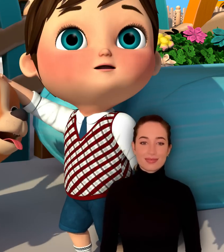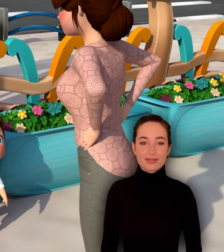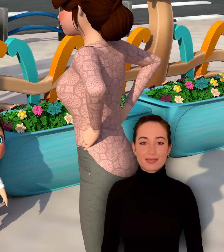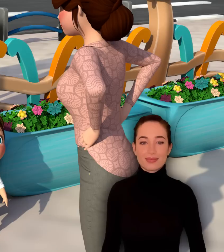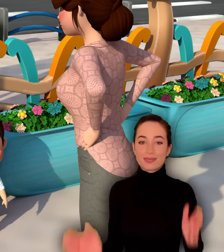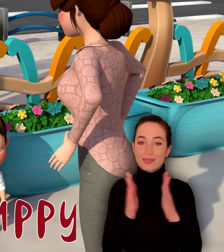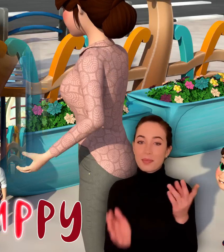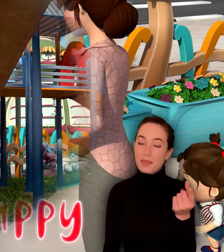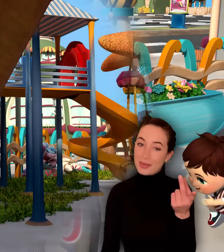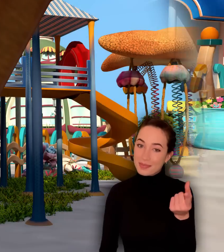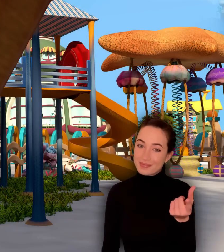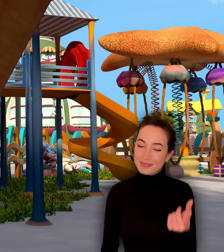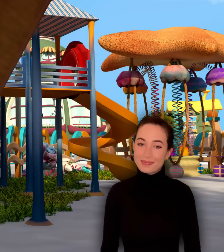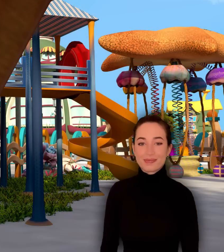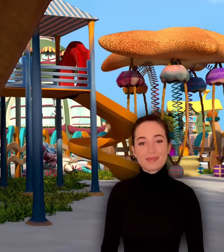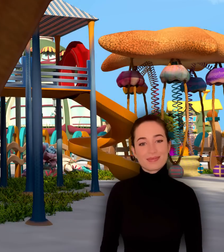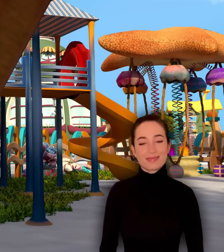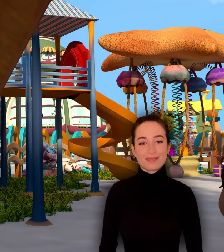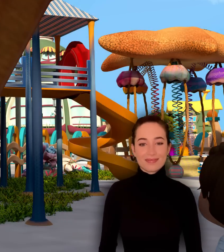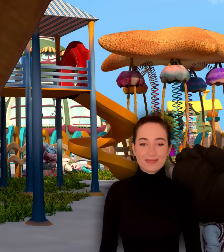bill this little